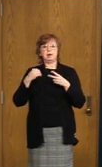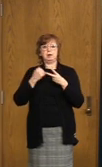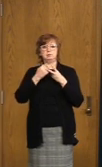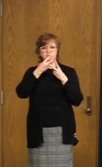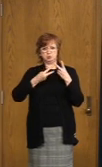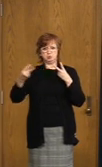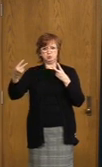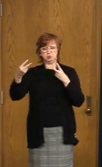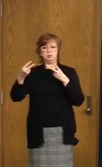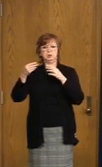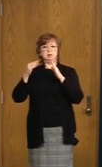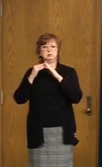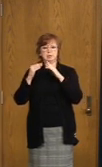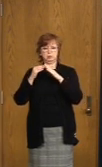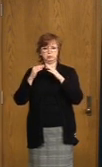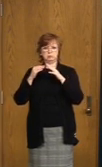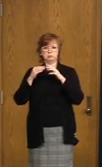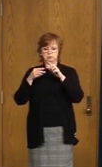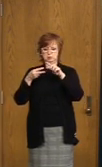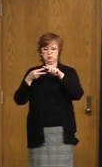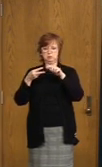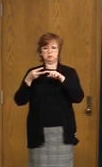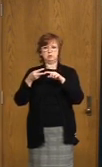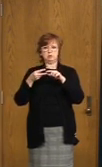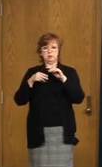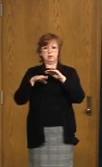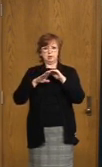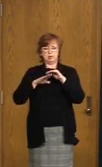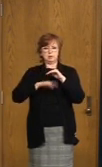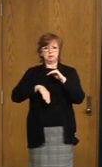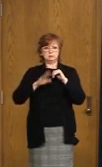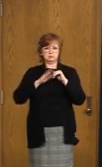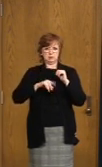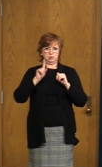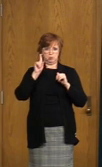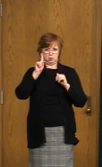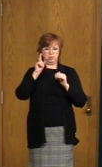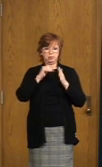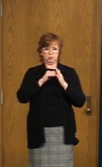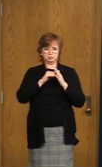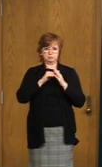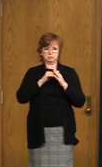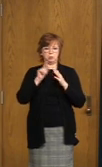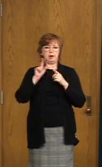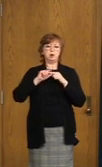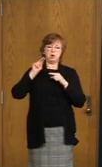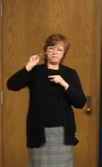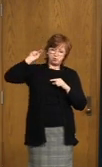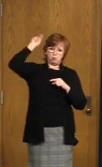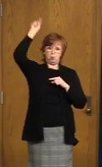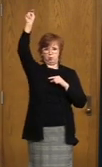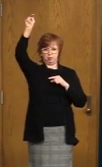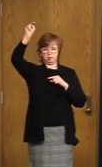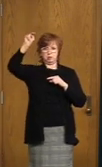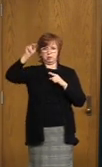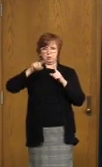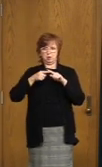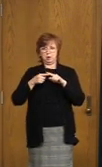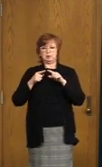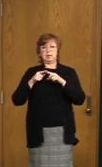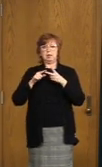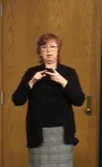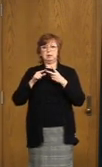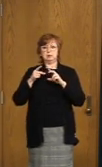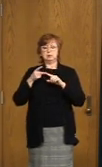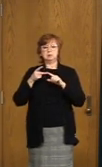still have a small amount of vaccine left. It's under 1,000 doses in the far north, as well as in the southeast,